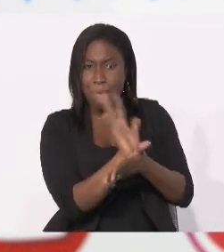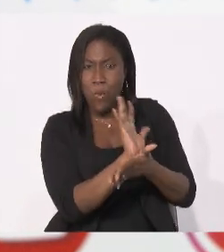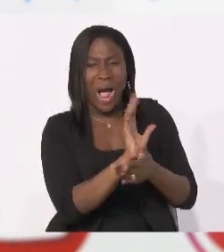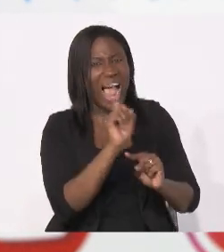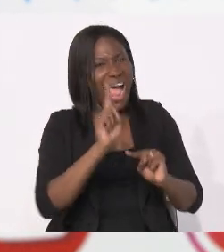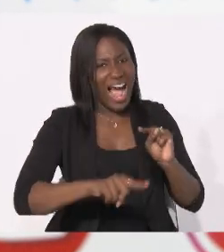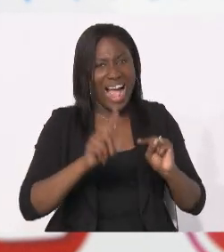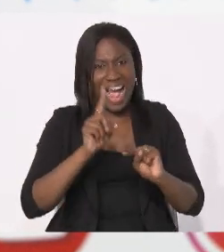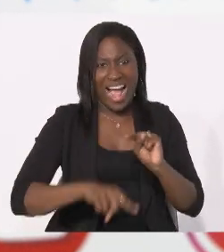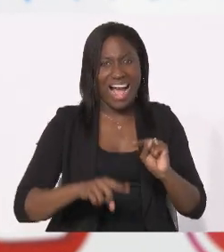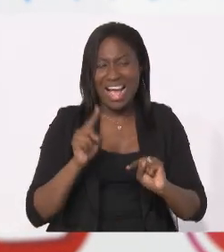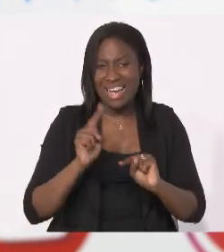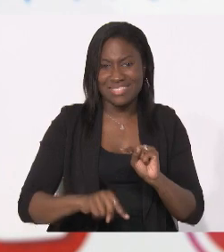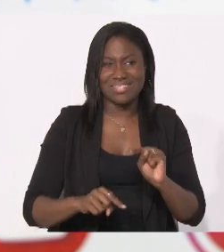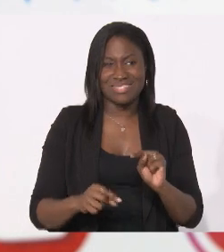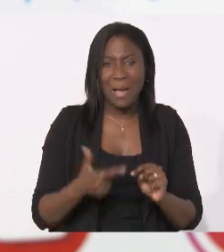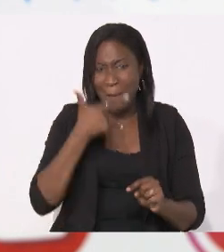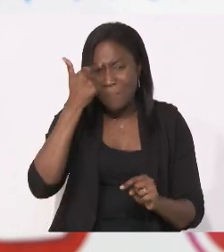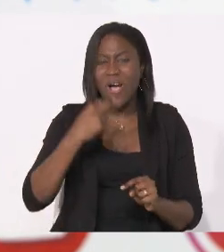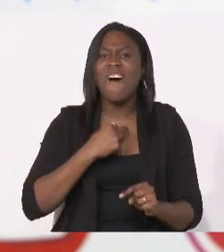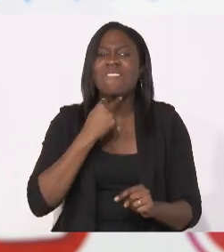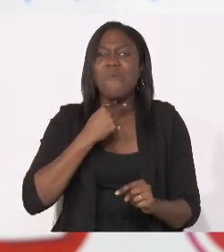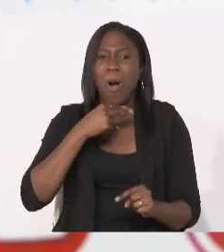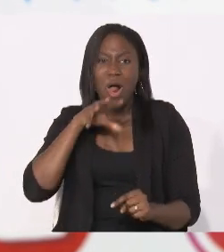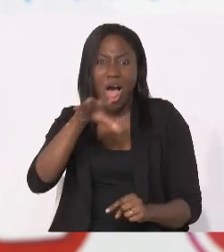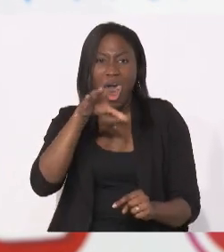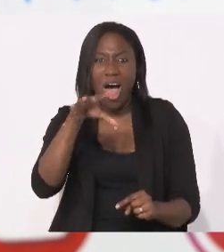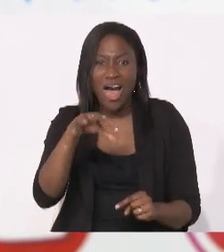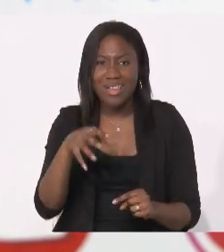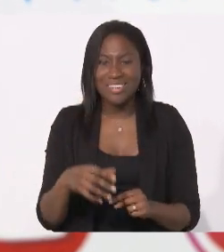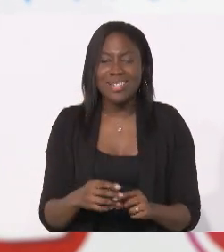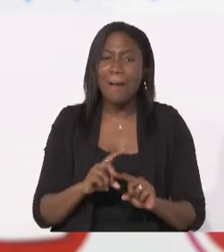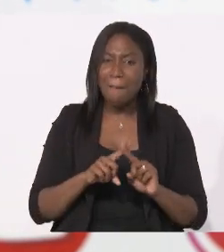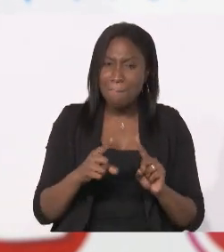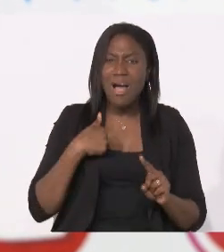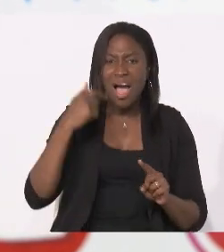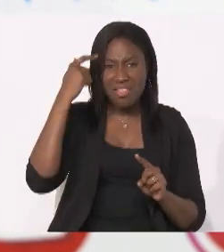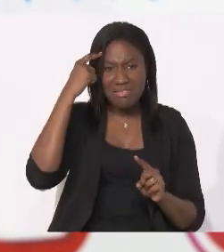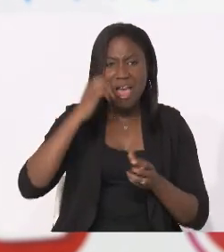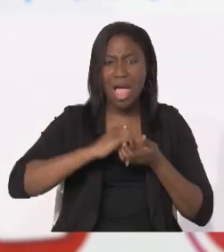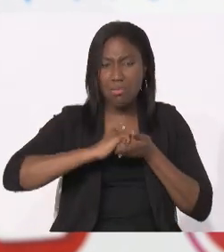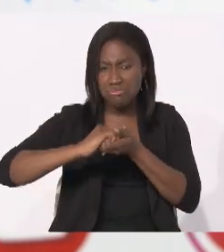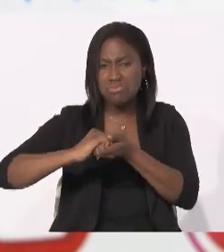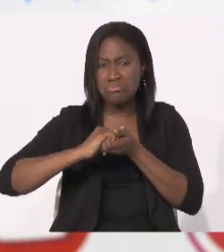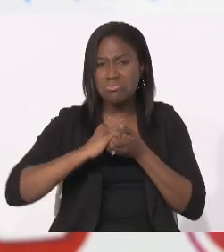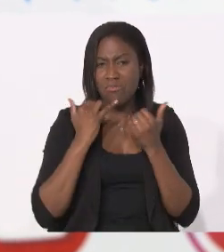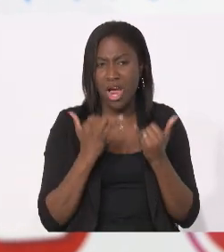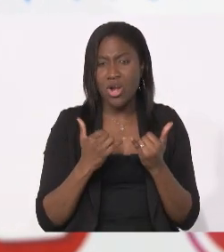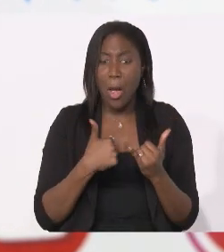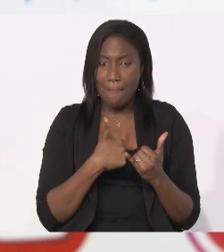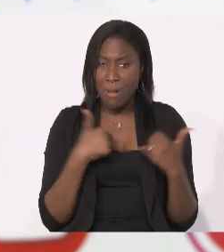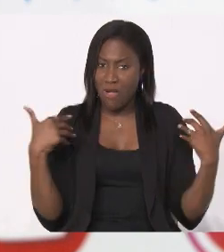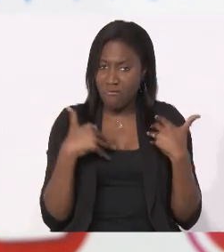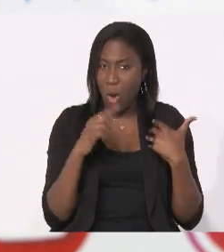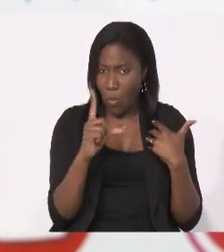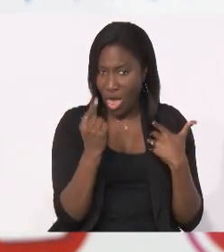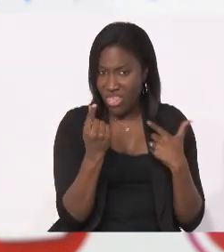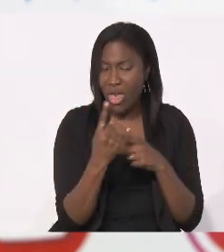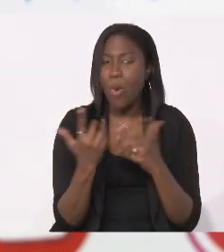theatre practitioners, as something that could absolutely grow the theatre industry as well? Could there be that